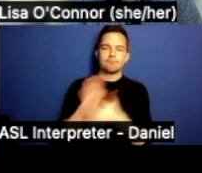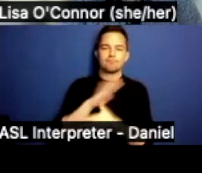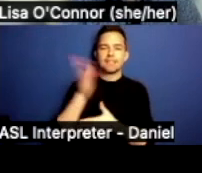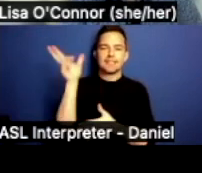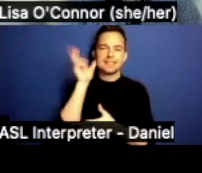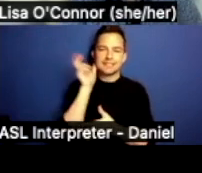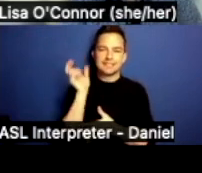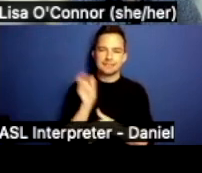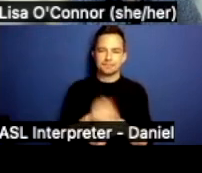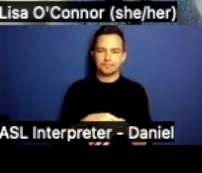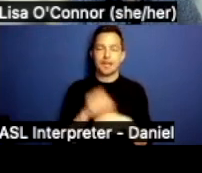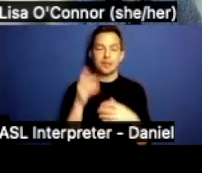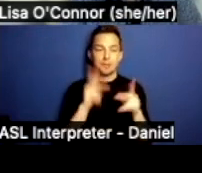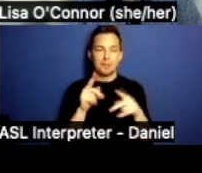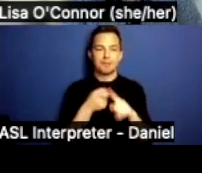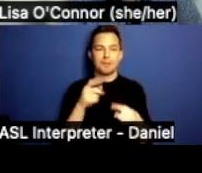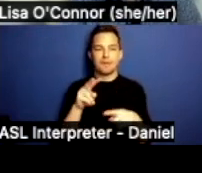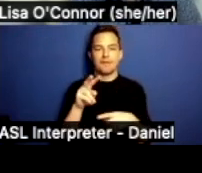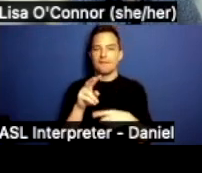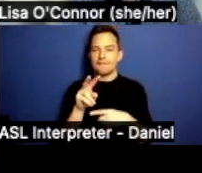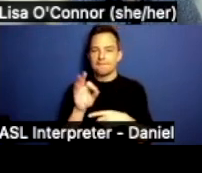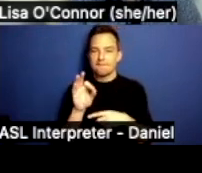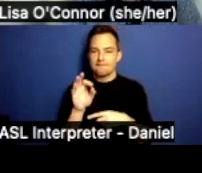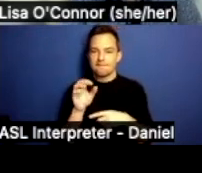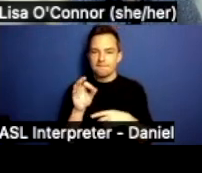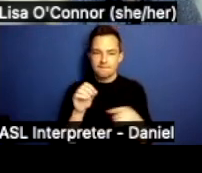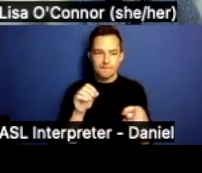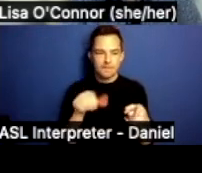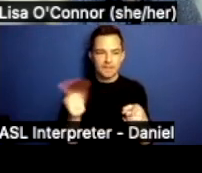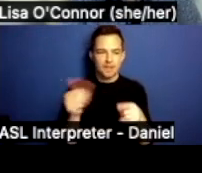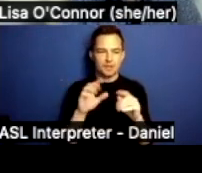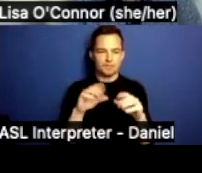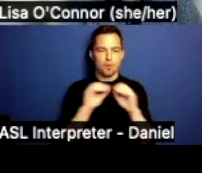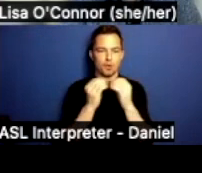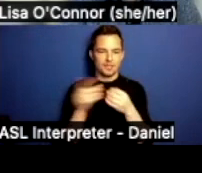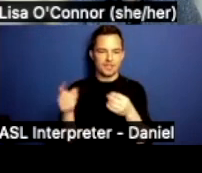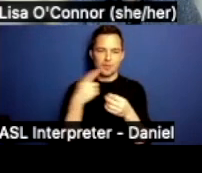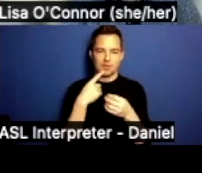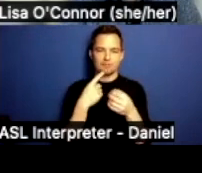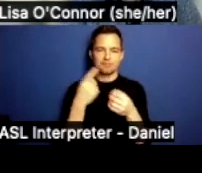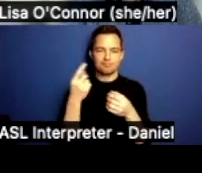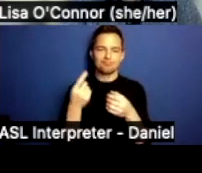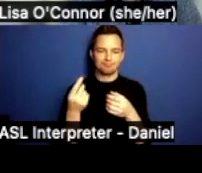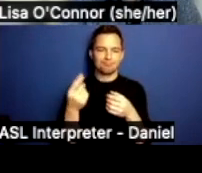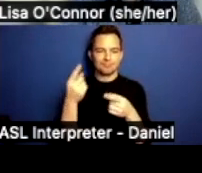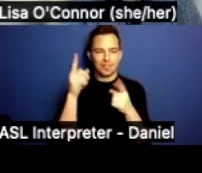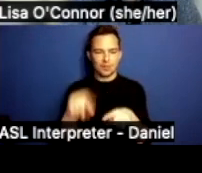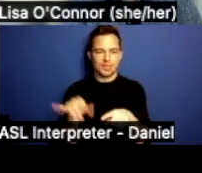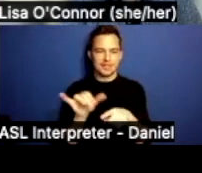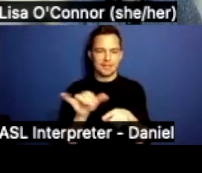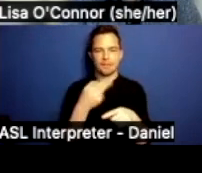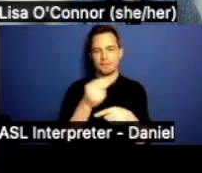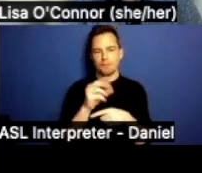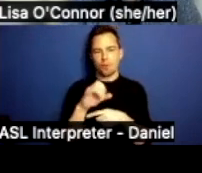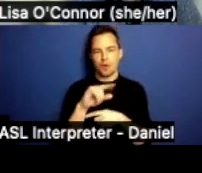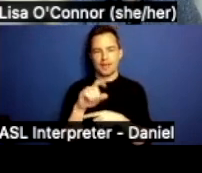say a lot more about that. So in sum, what do survivors wish for? They want an opportunity to